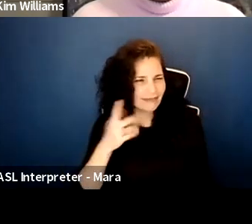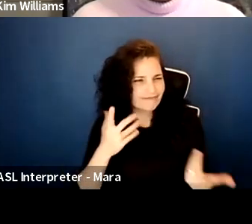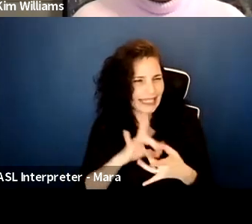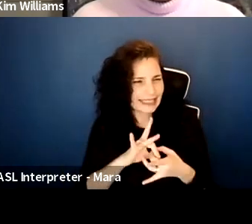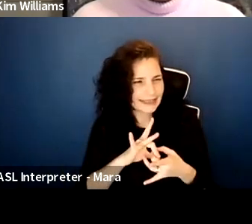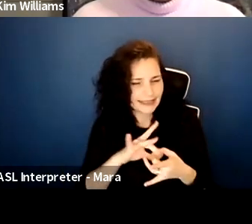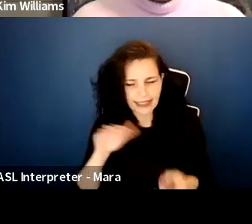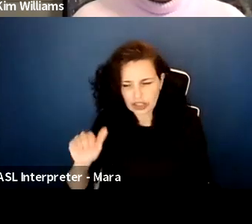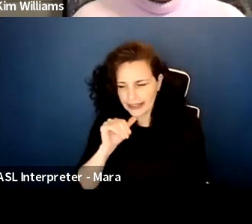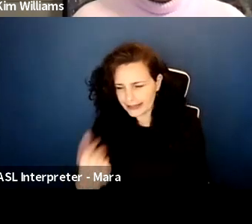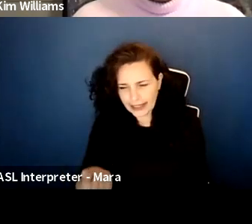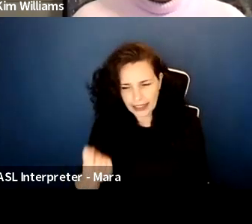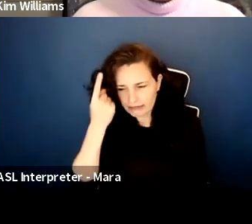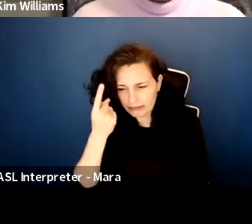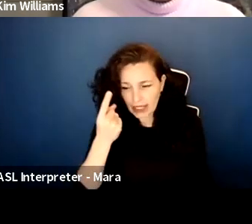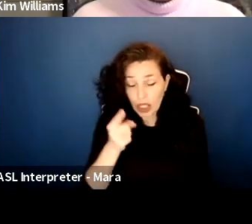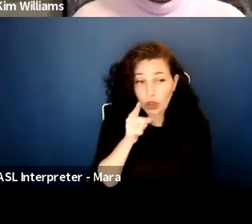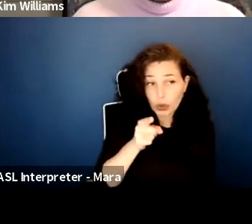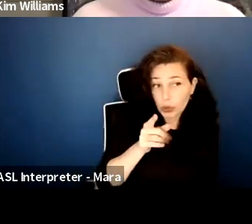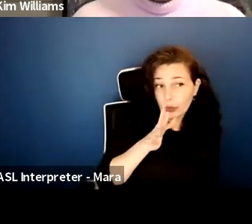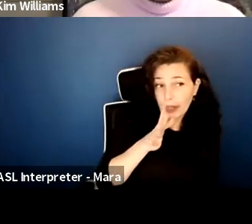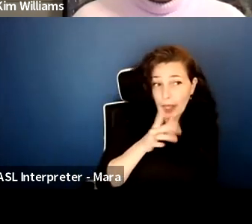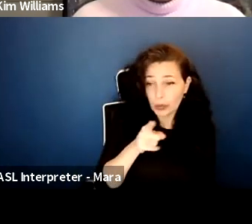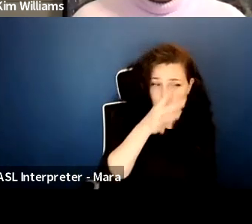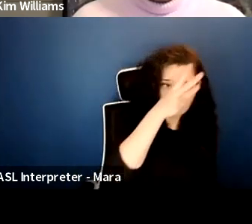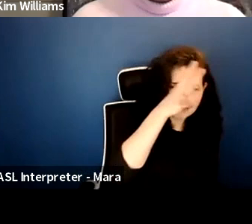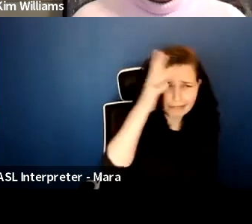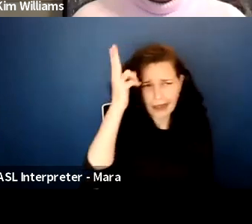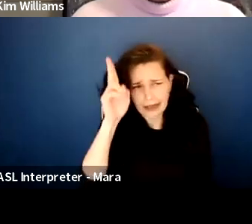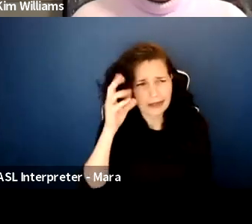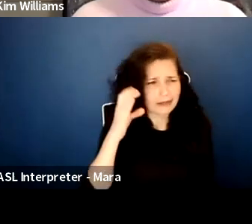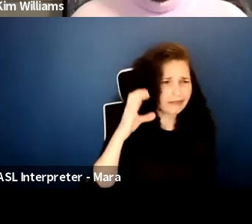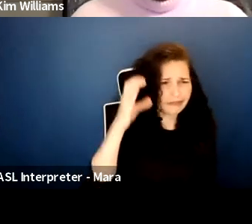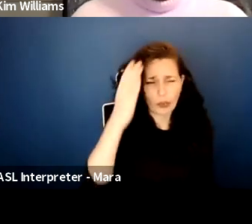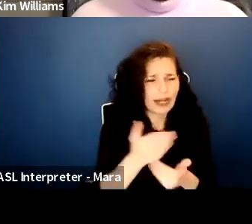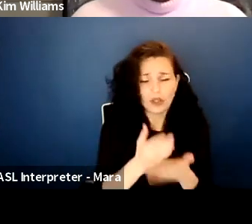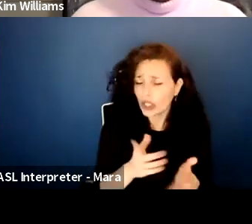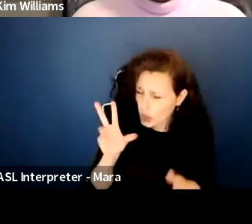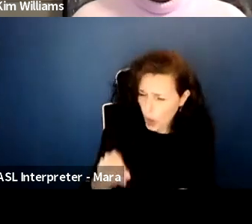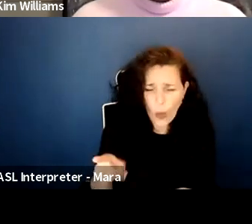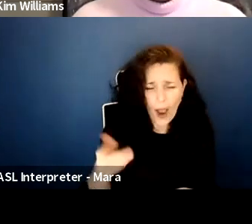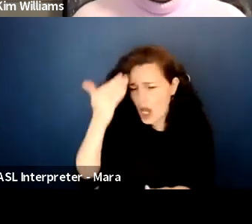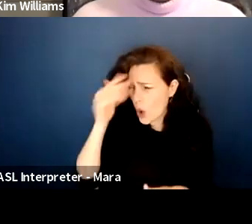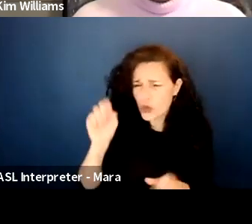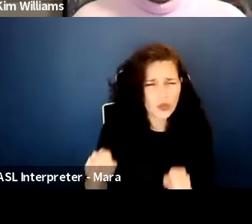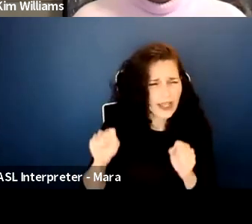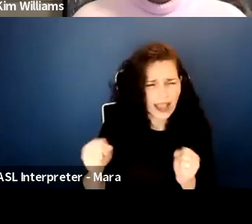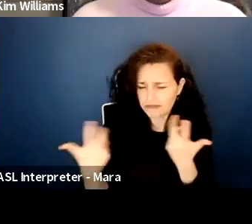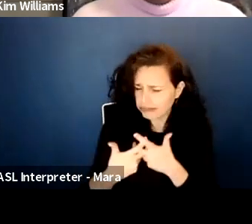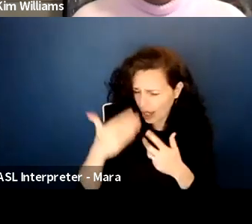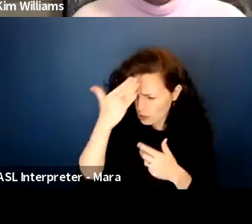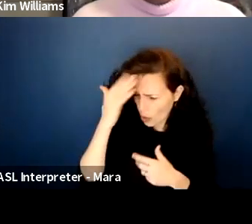getting it. You're the mom, you're the dad, you're the uncle, you're the cousin. Like, you're just like, no, you got this. You got this. And